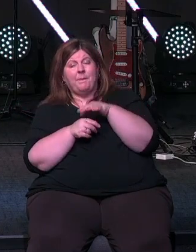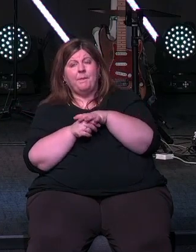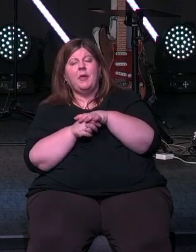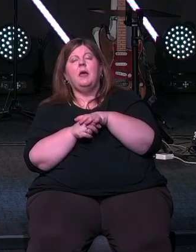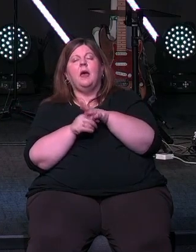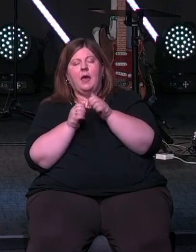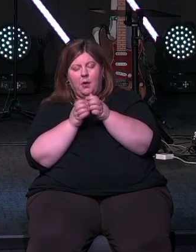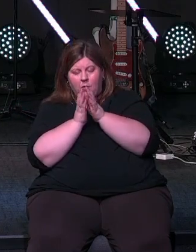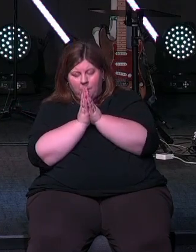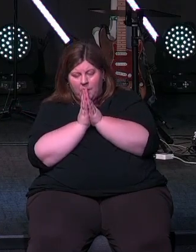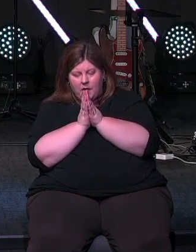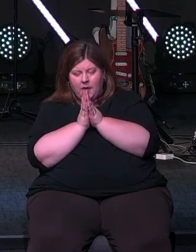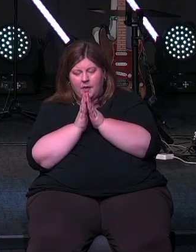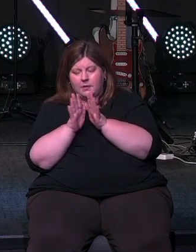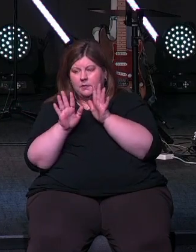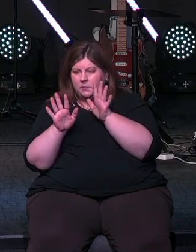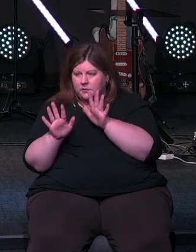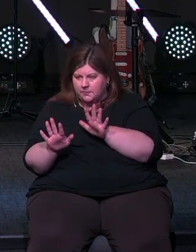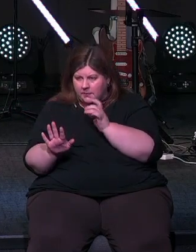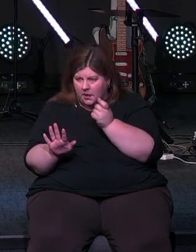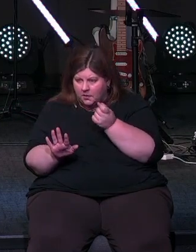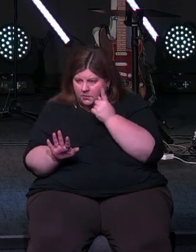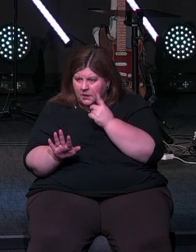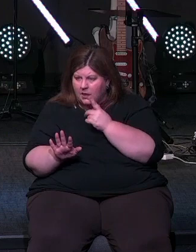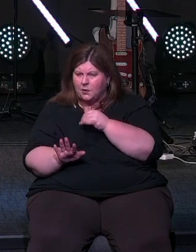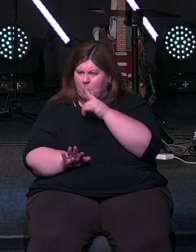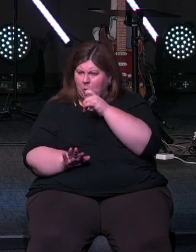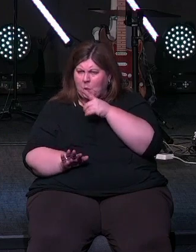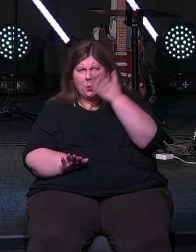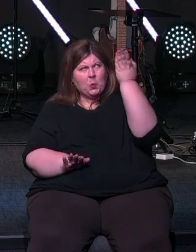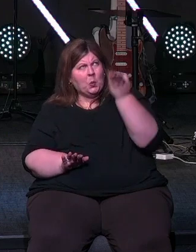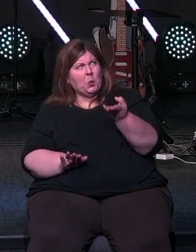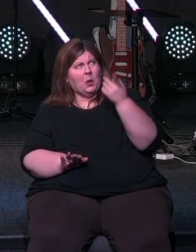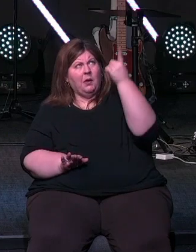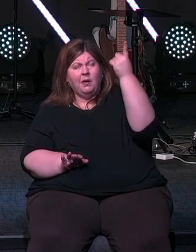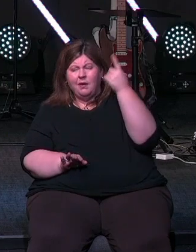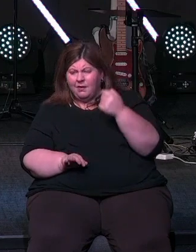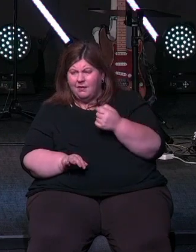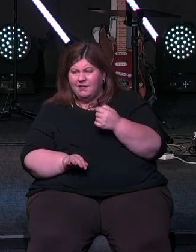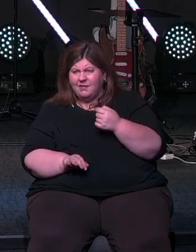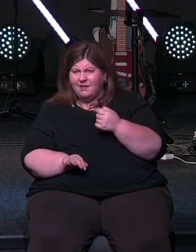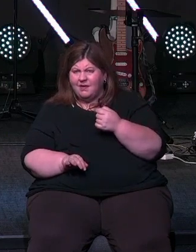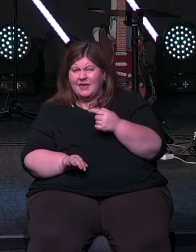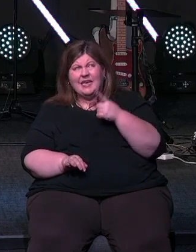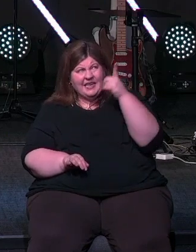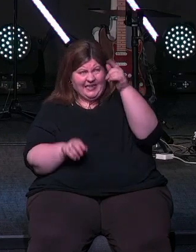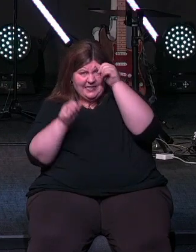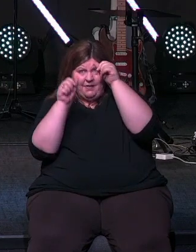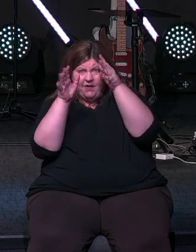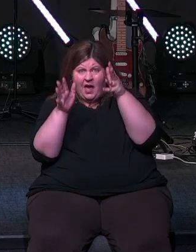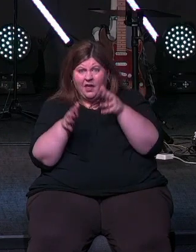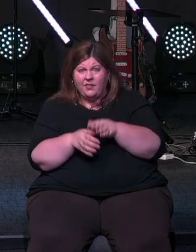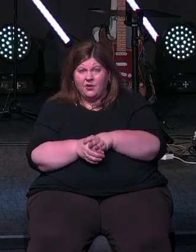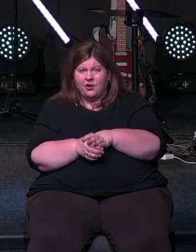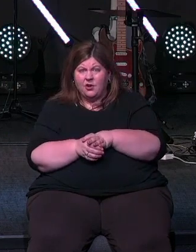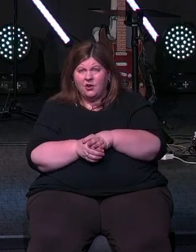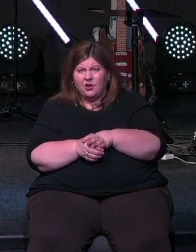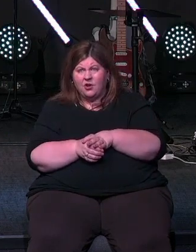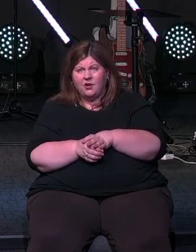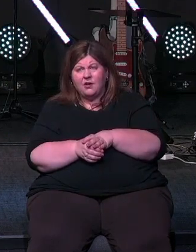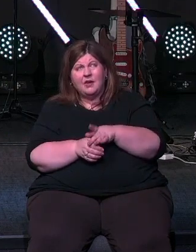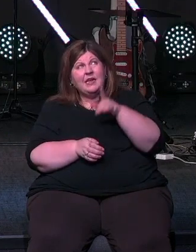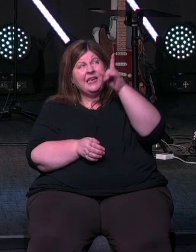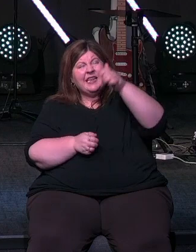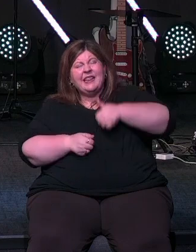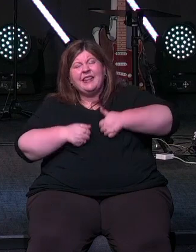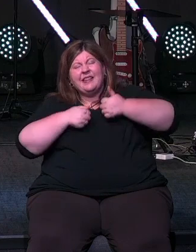pray, it's like, I want you to understand who you're talking to. He's a father. He's one who